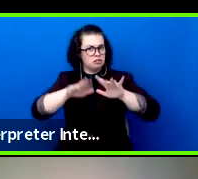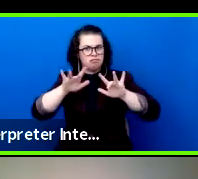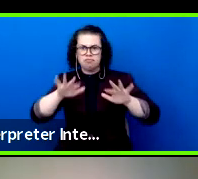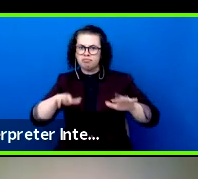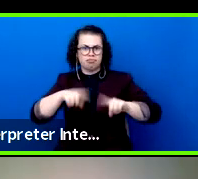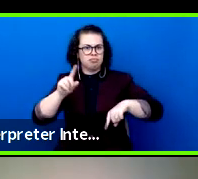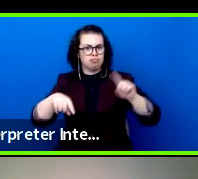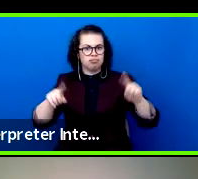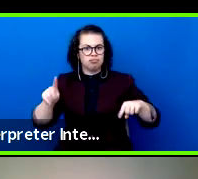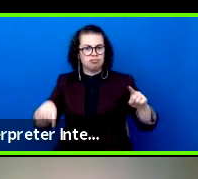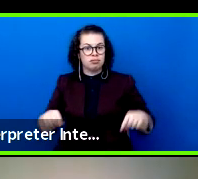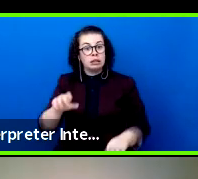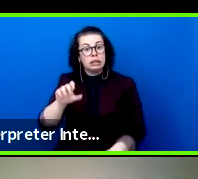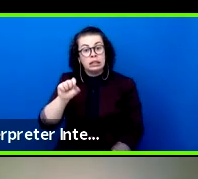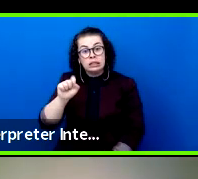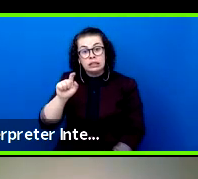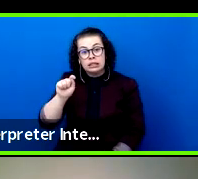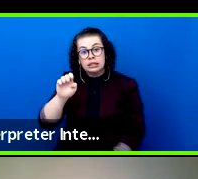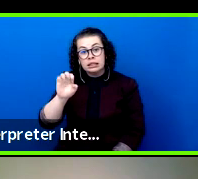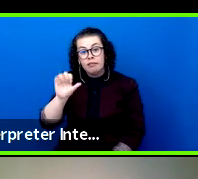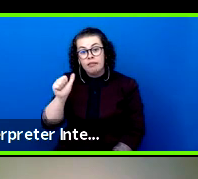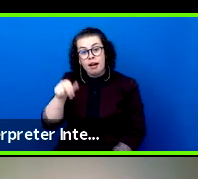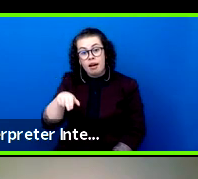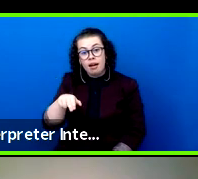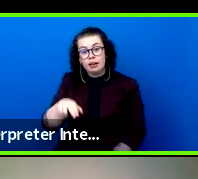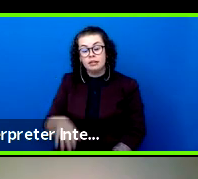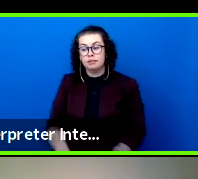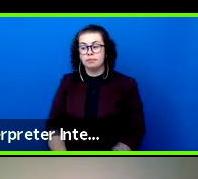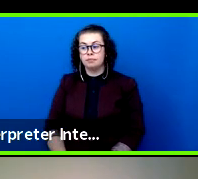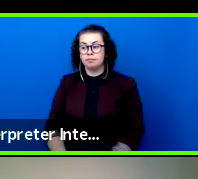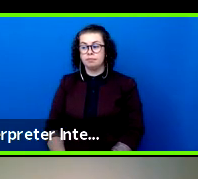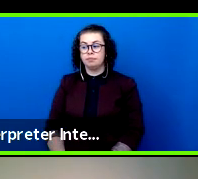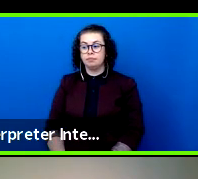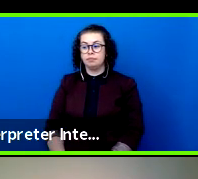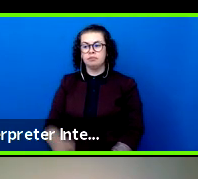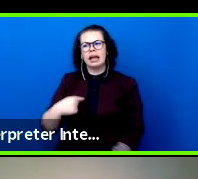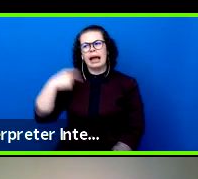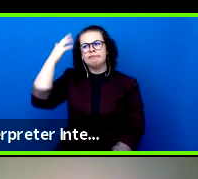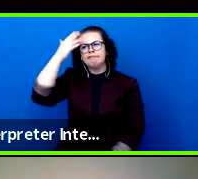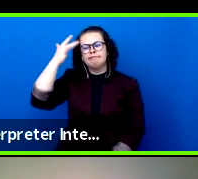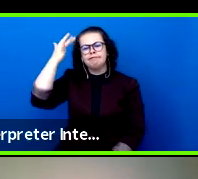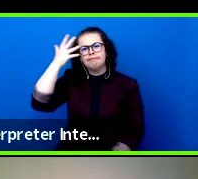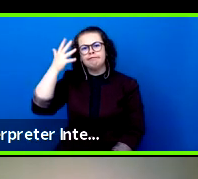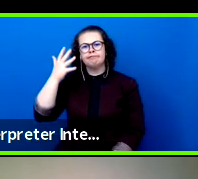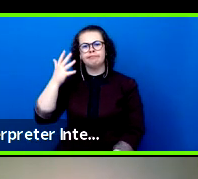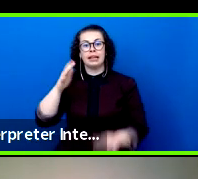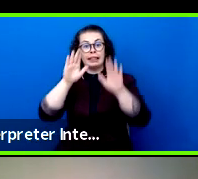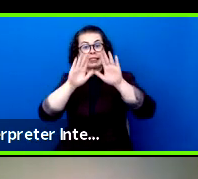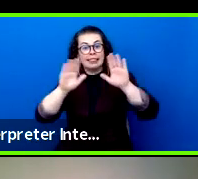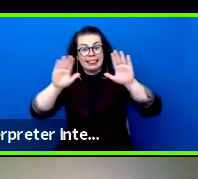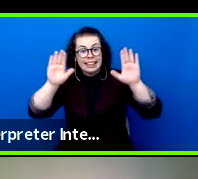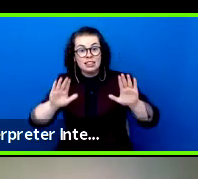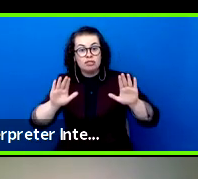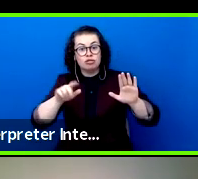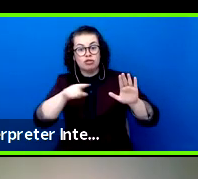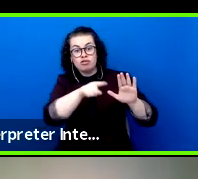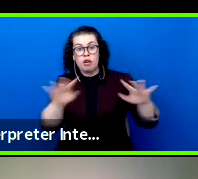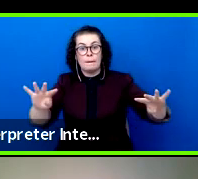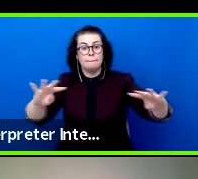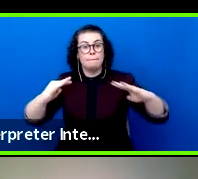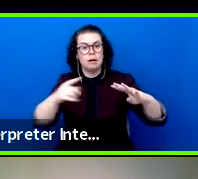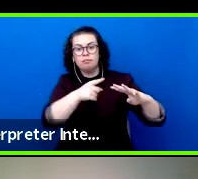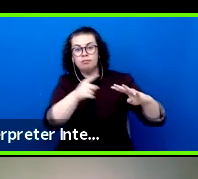Different. I don't think. I think if we are talking about the theaters for young audiences, it is their DNA